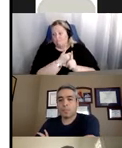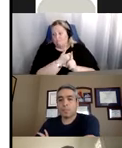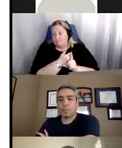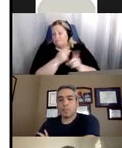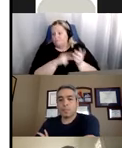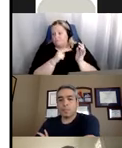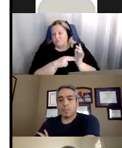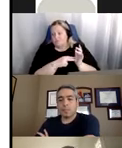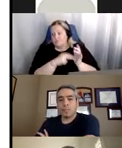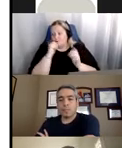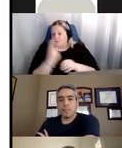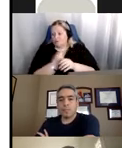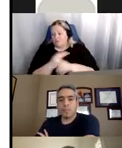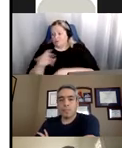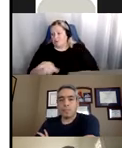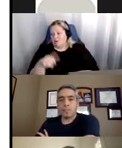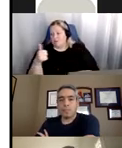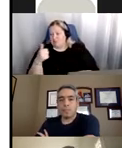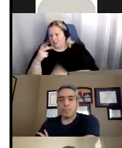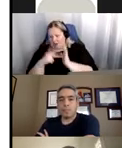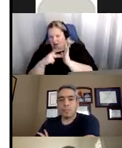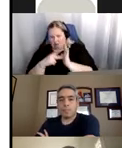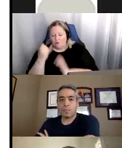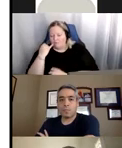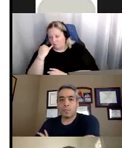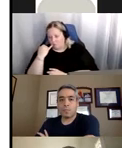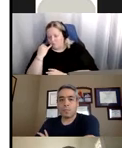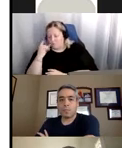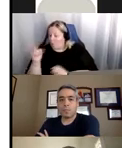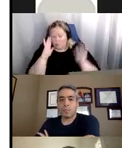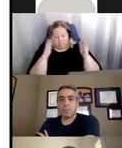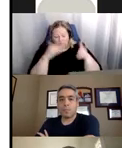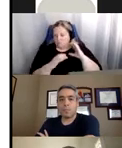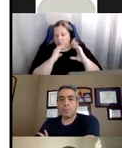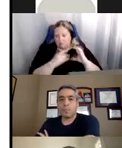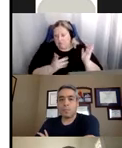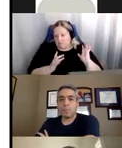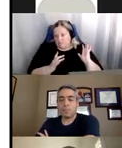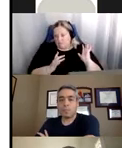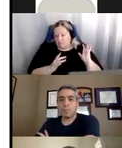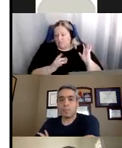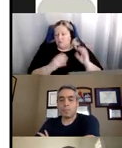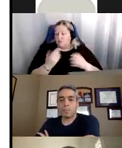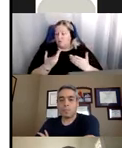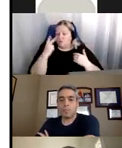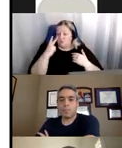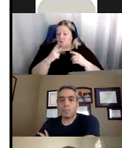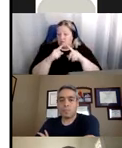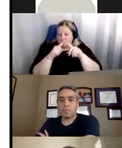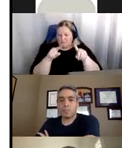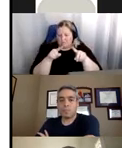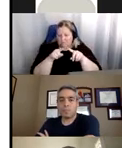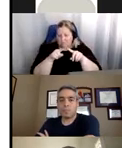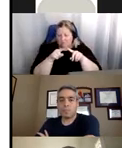you don't use it for something else like you would an iPad or an iPhone. Here you can see